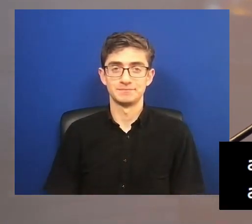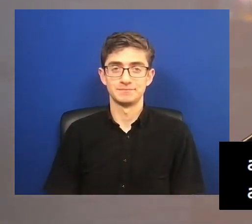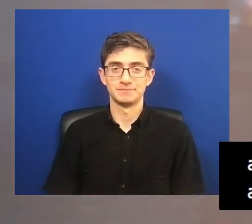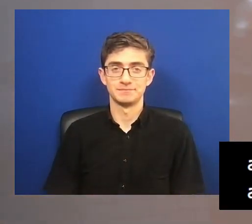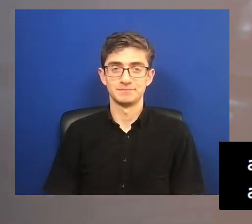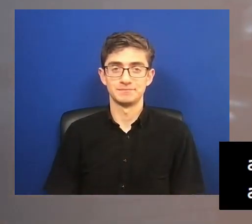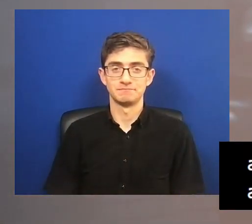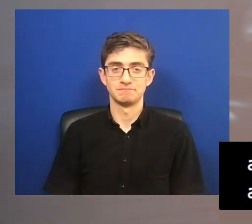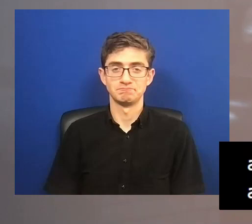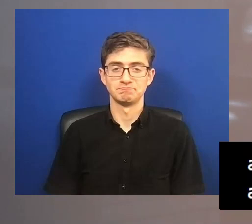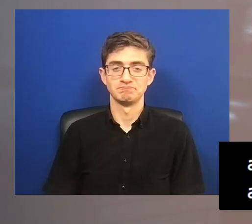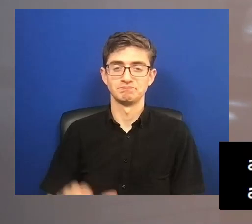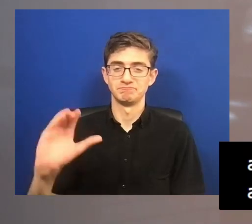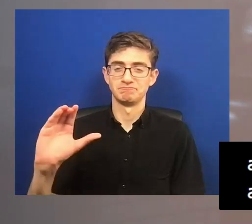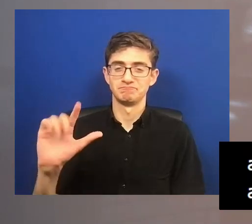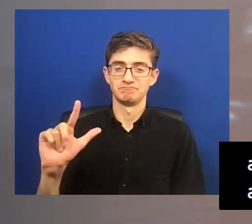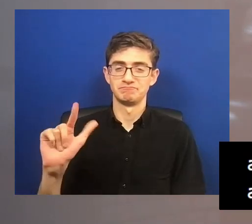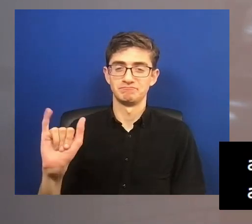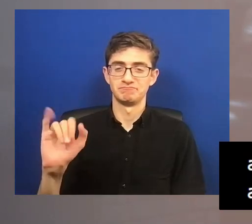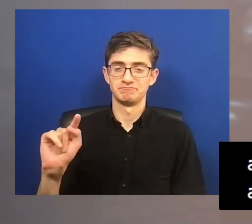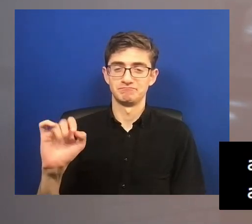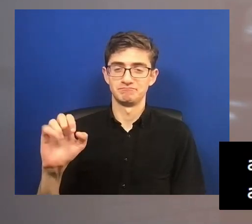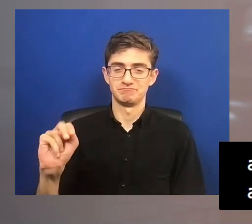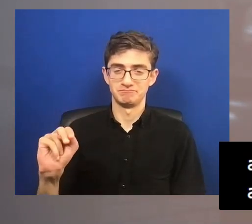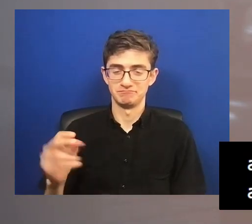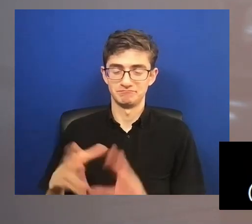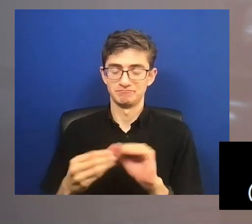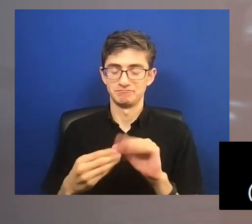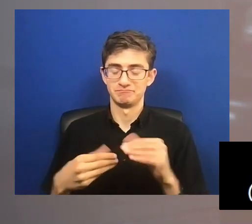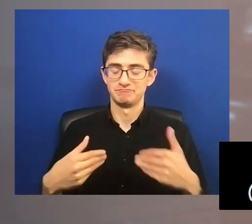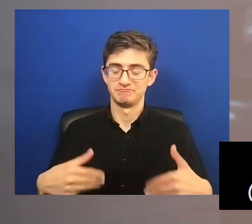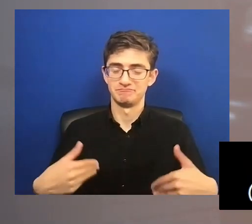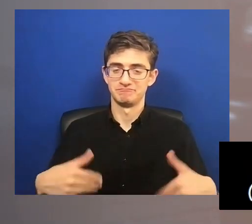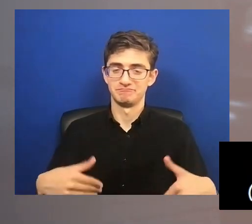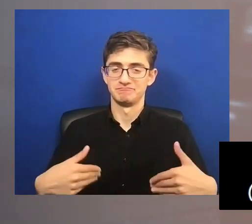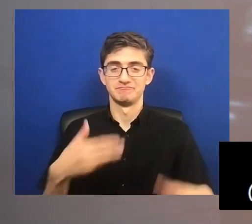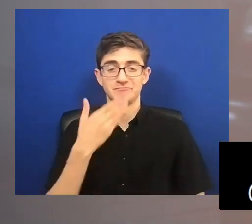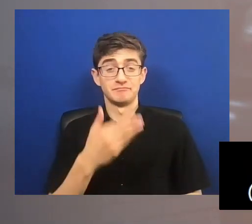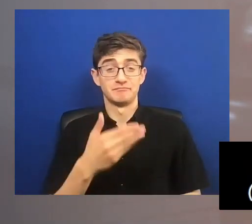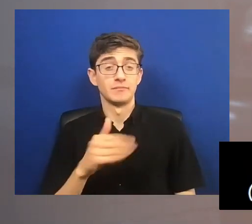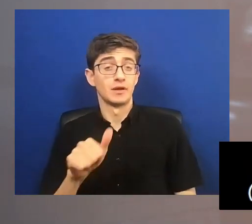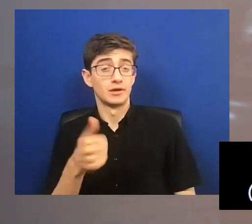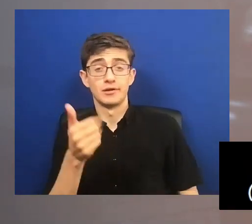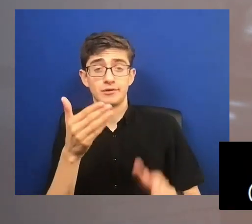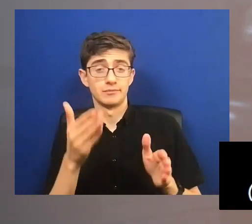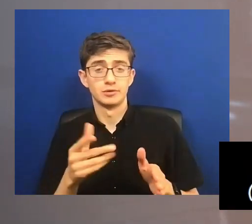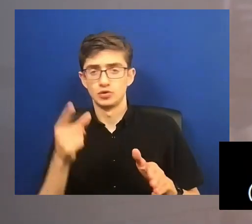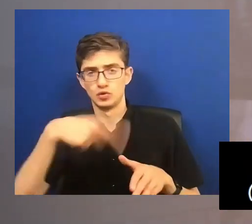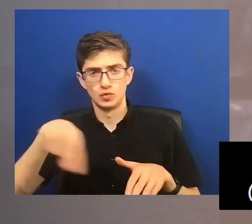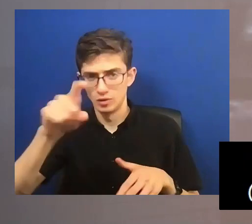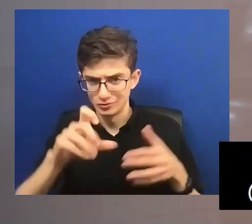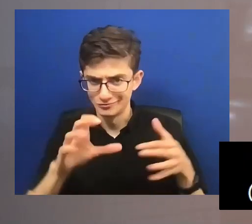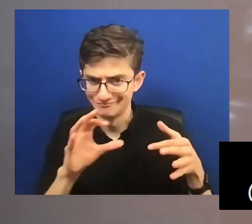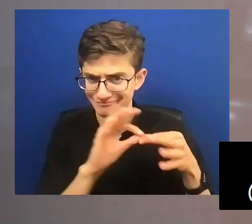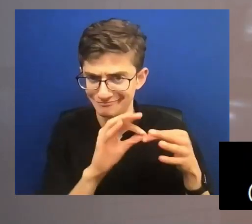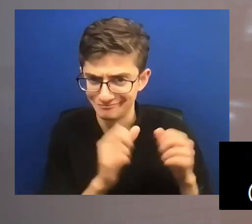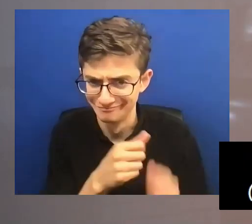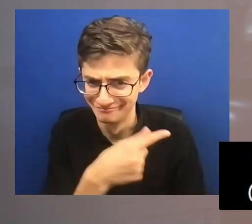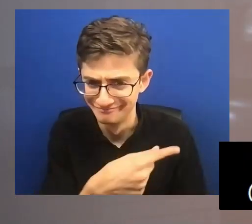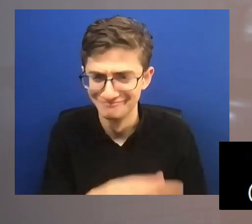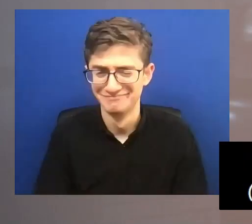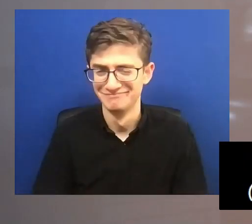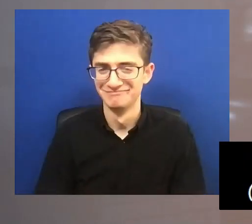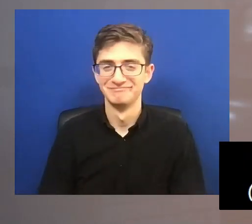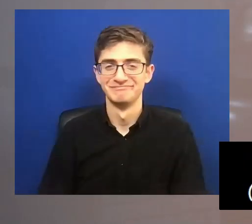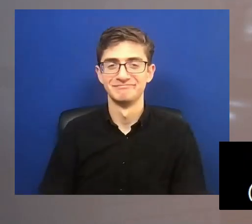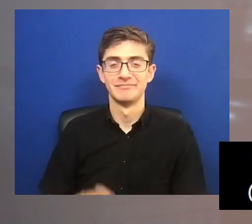Thank you very much. Another source for everybody to get connected with. I have to acknowledge somebody